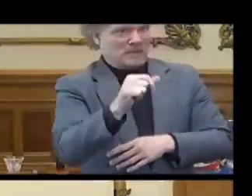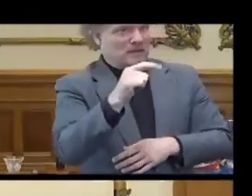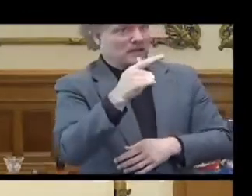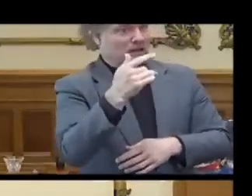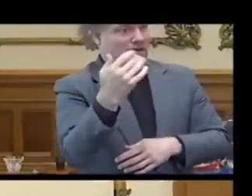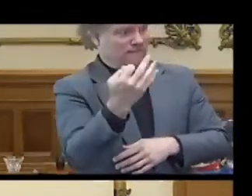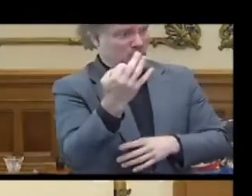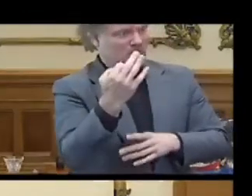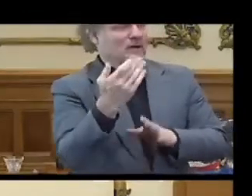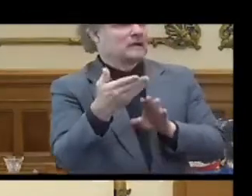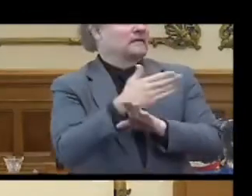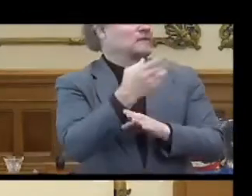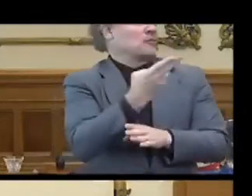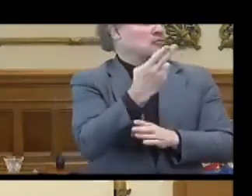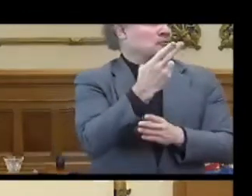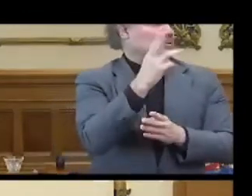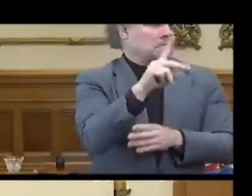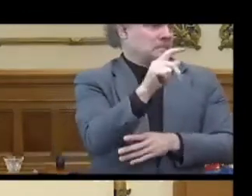share.